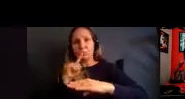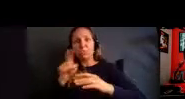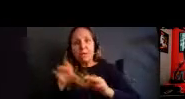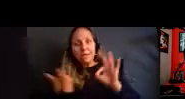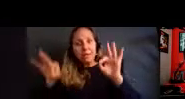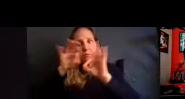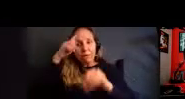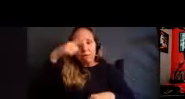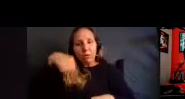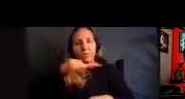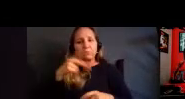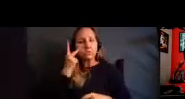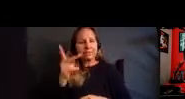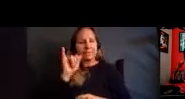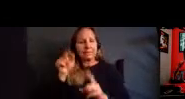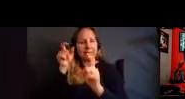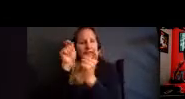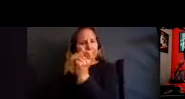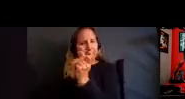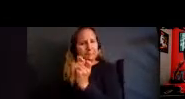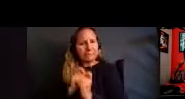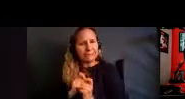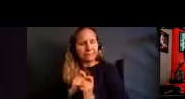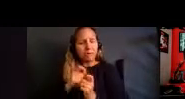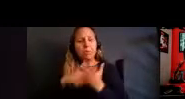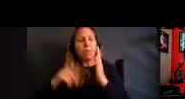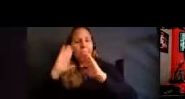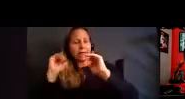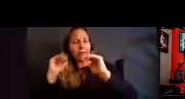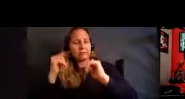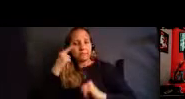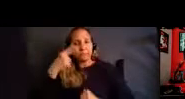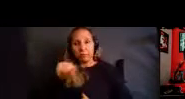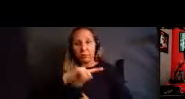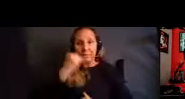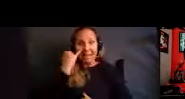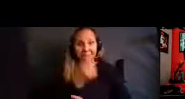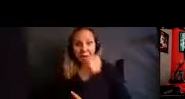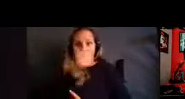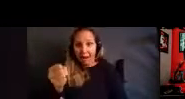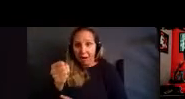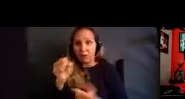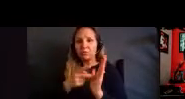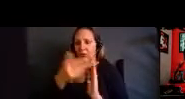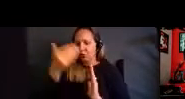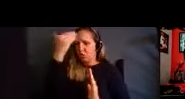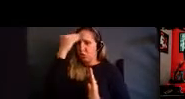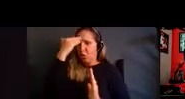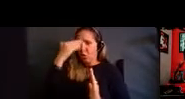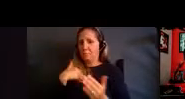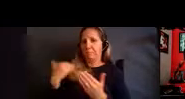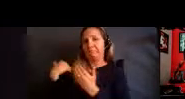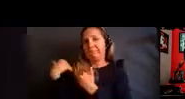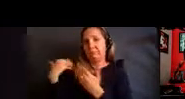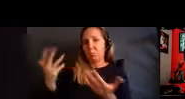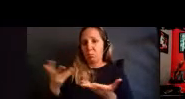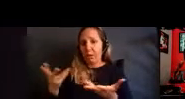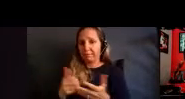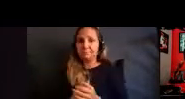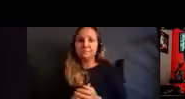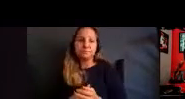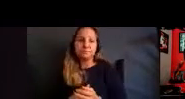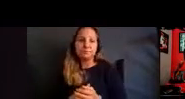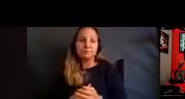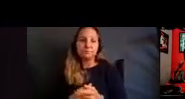say specifically what is going to be asked of the candidate should they get the job, so they know exactly what they're in for. Here's that example I brought up about